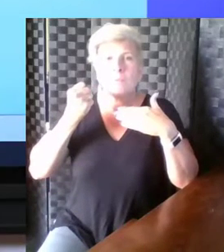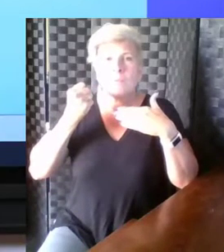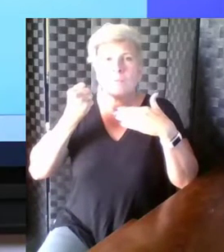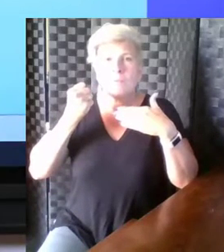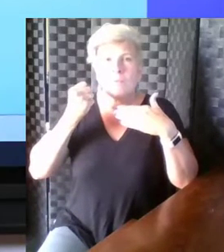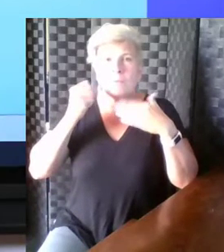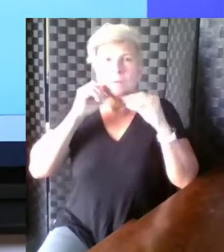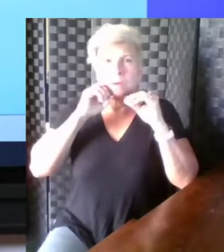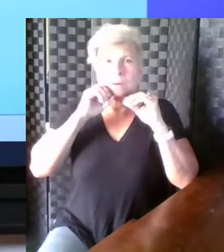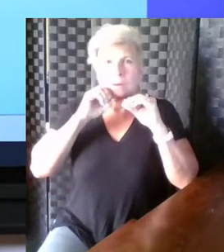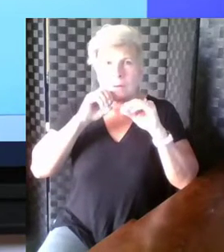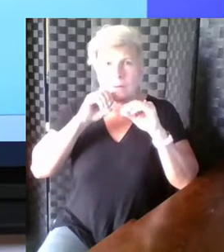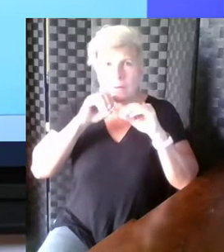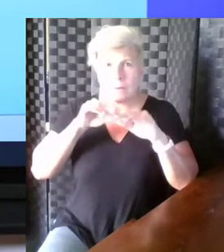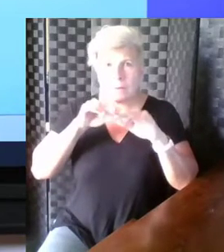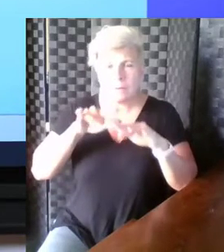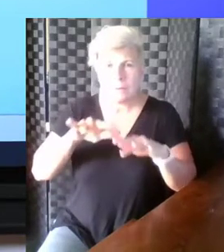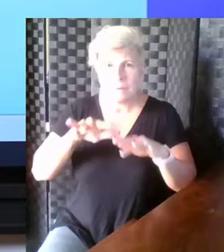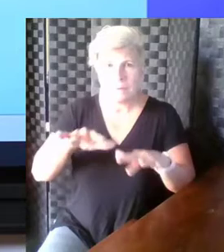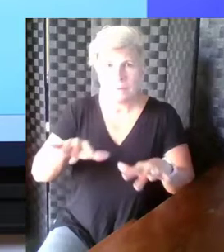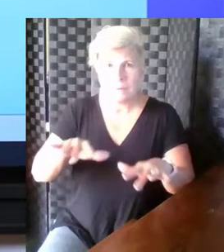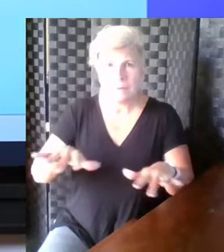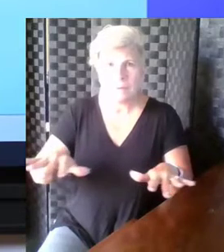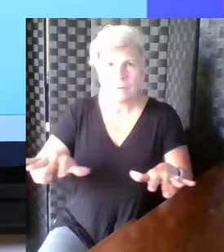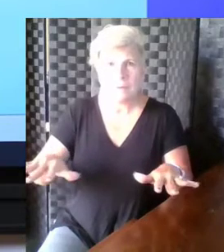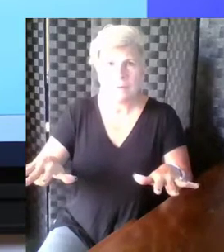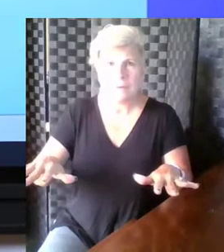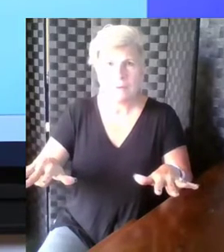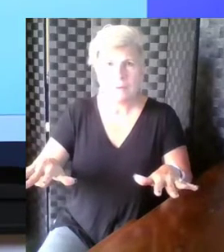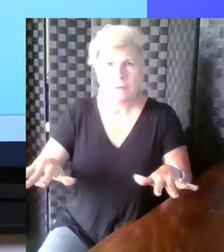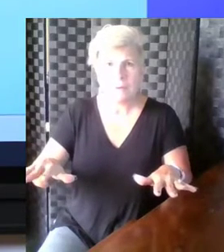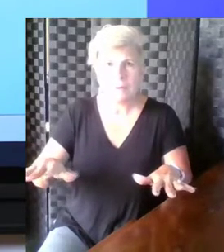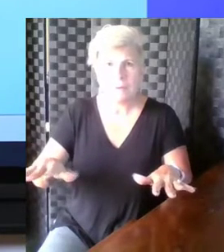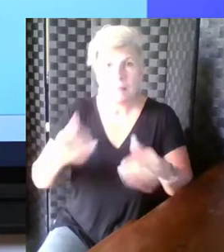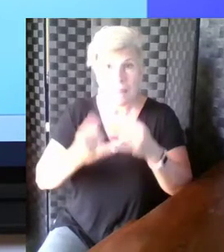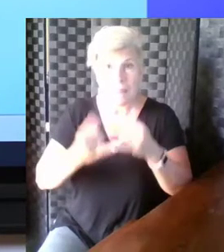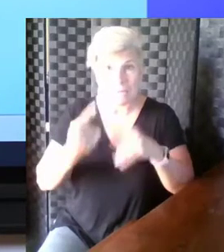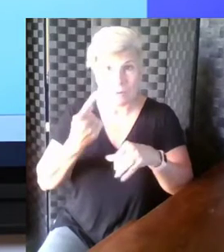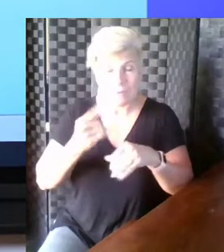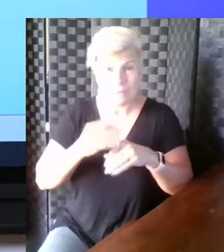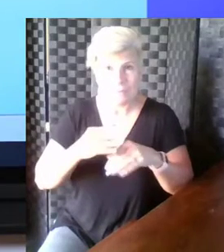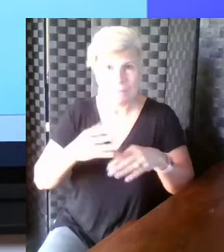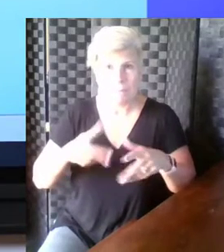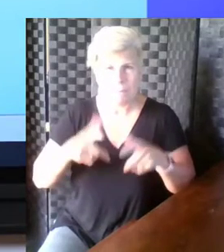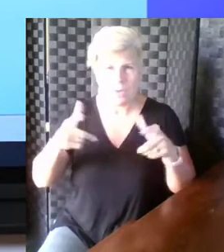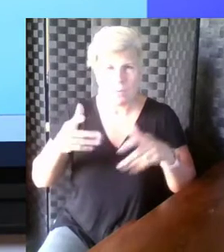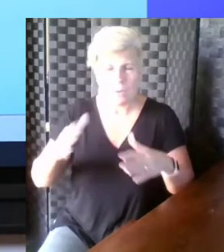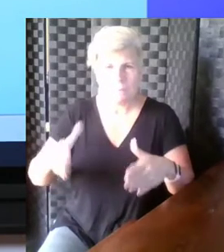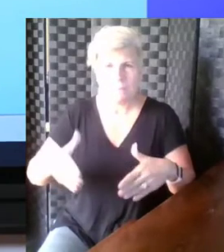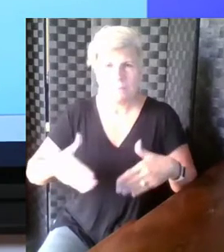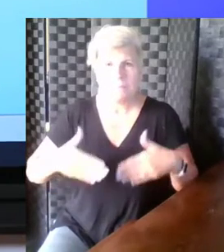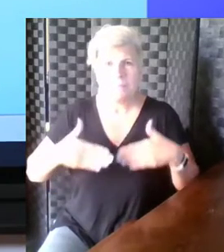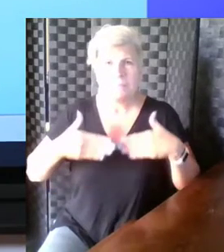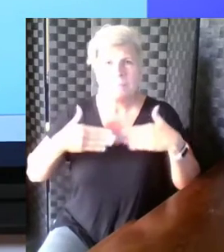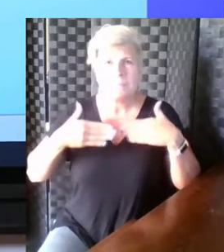Hold that breath. Let it out. Last time. Here we go. Big deep breath in.